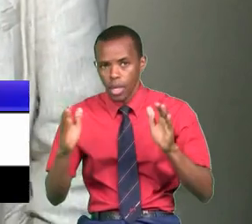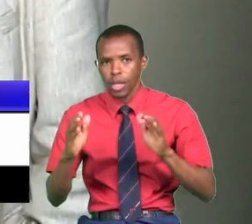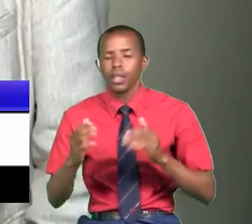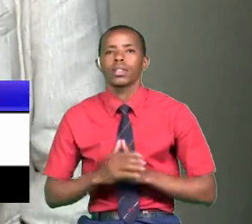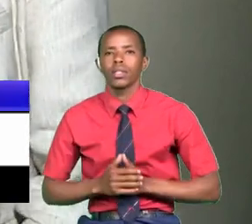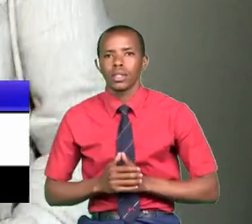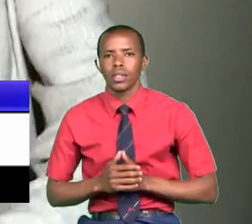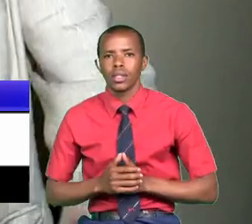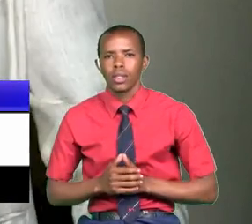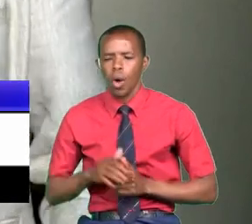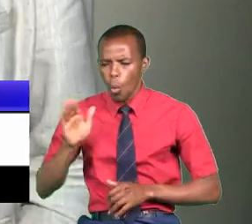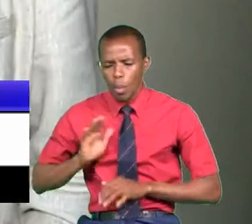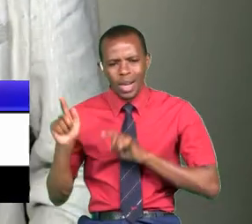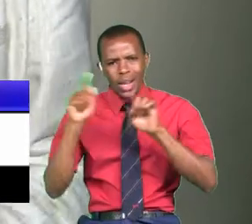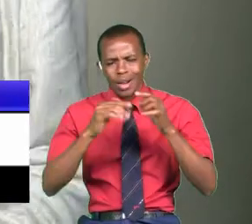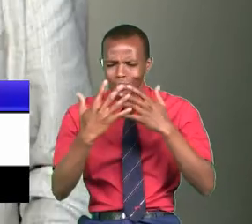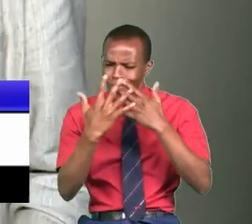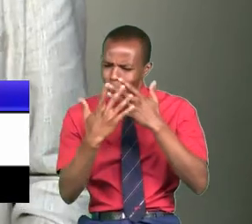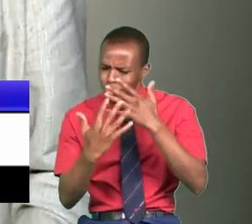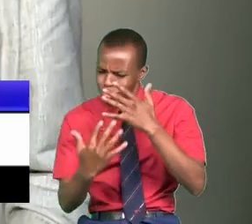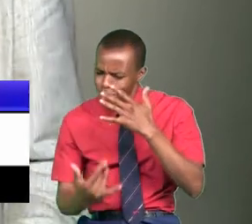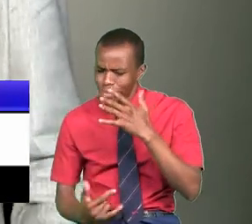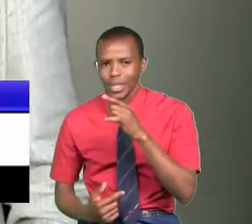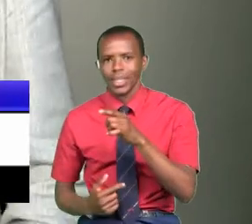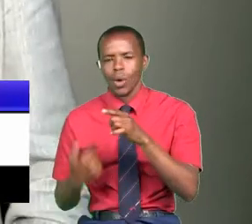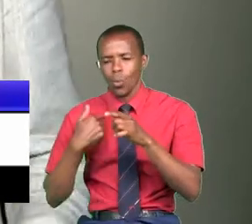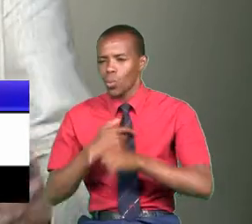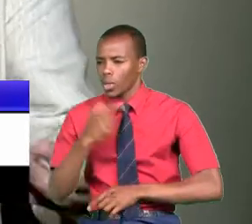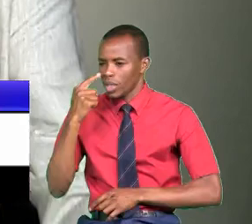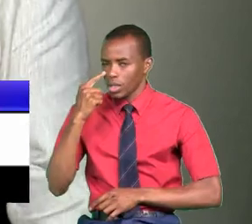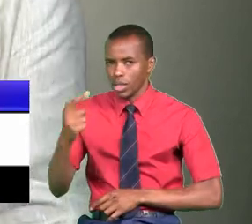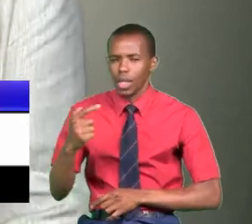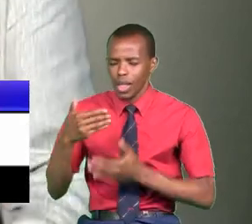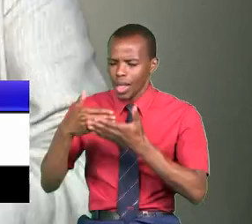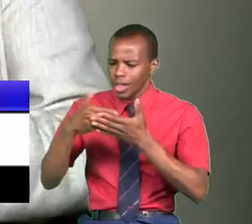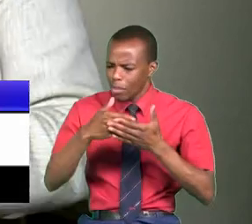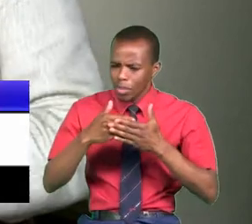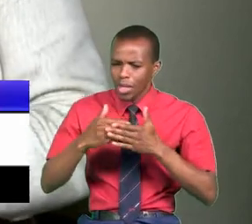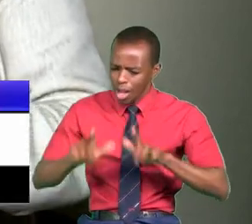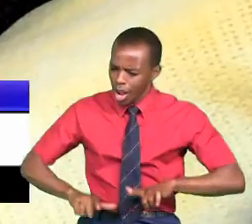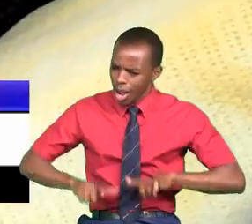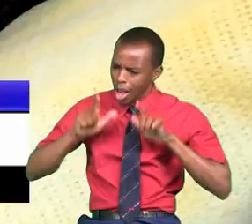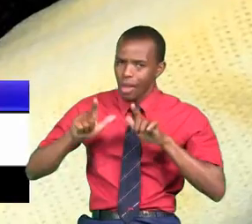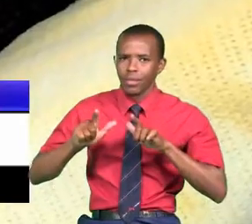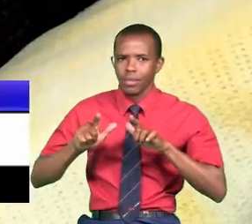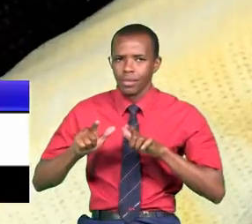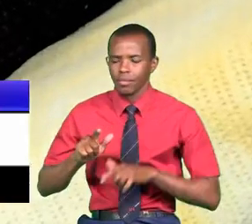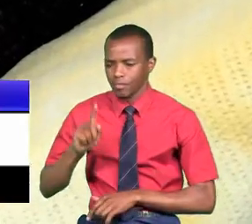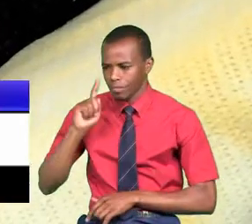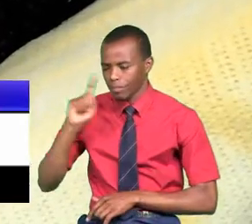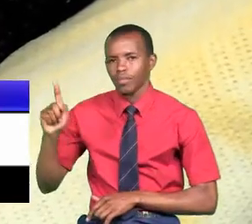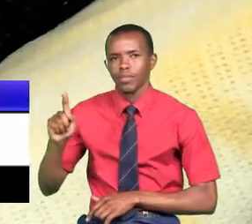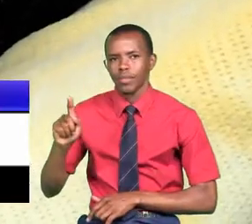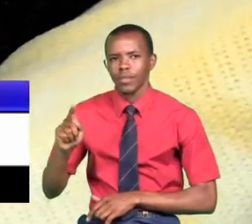in with bleeding or whatever. And at least that then we could see, is the baby alive? Is it a twin? Professor Marlin shares